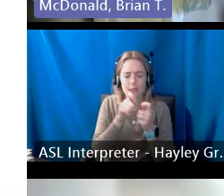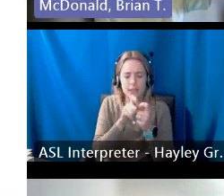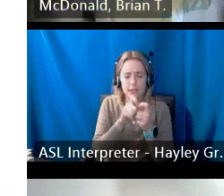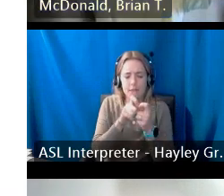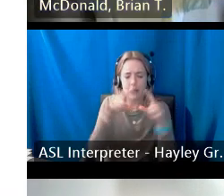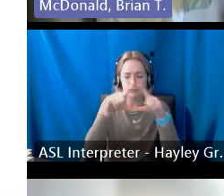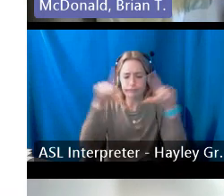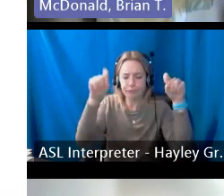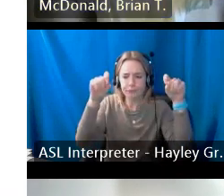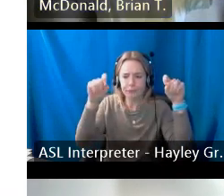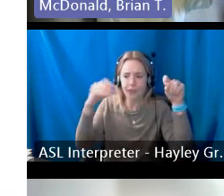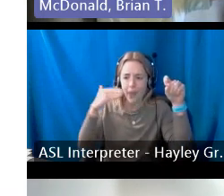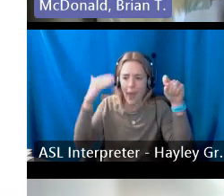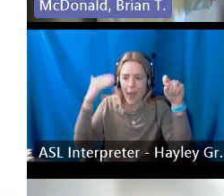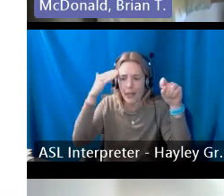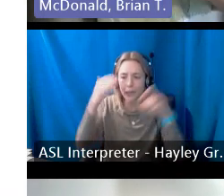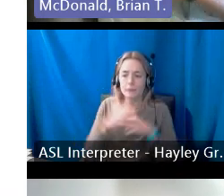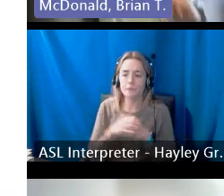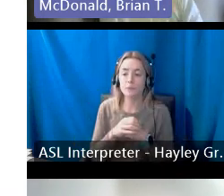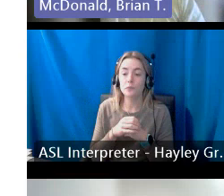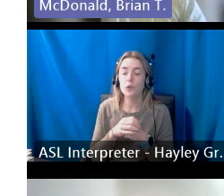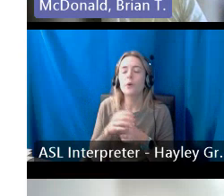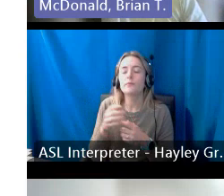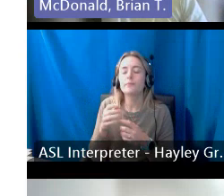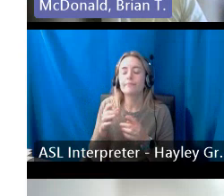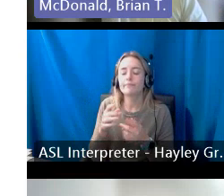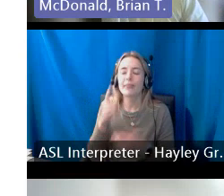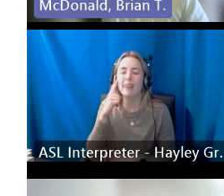bullying. A heading might be